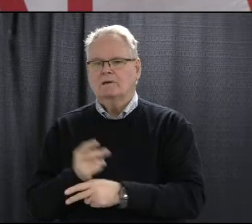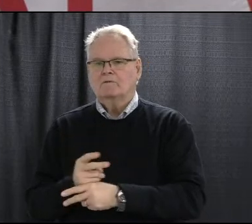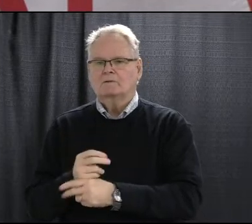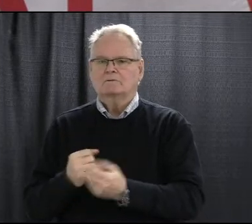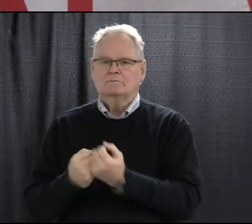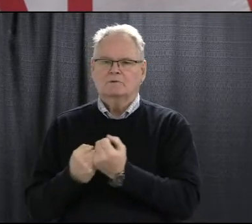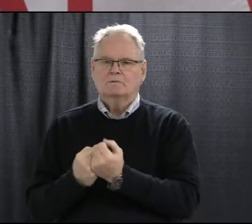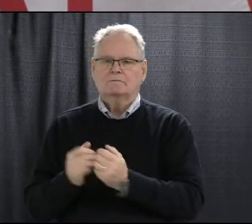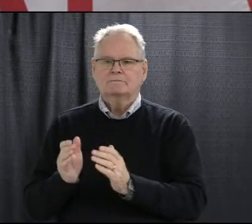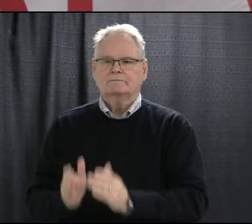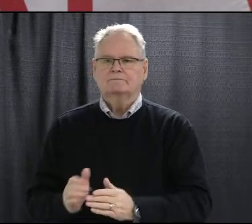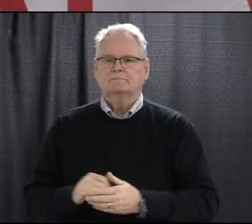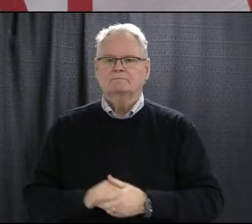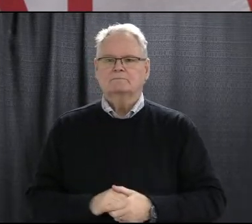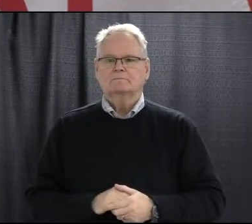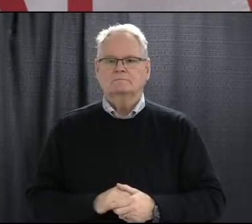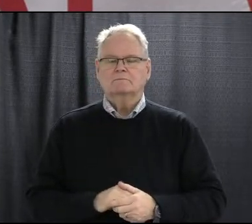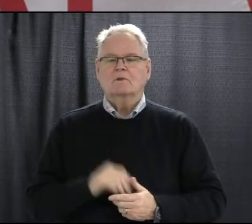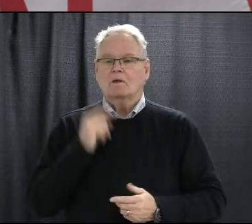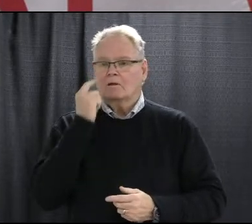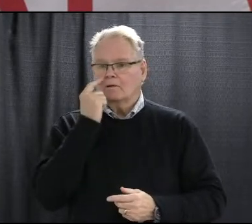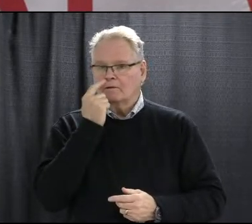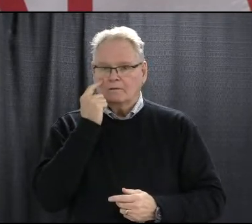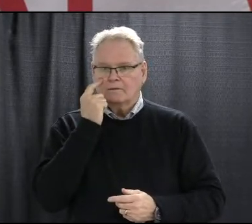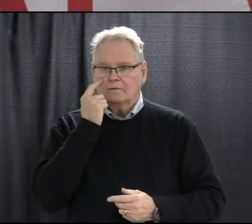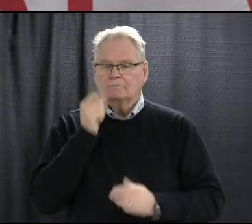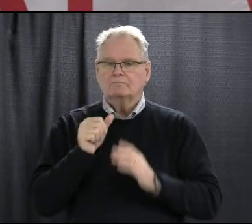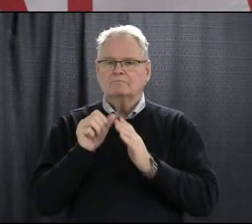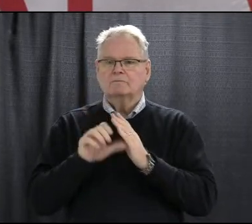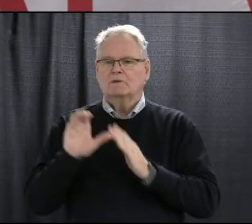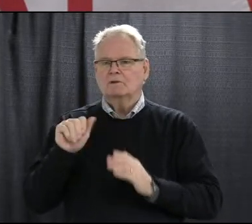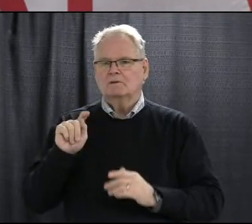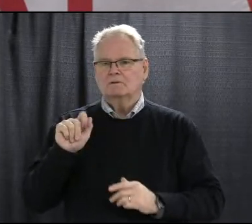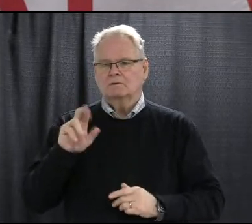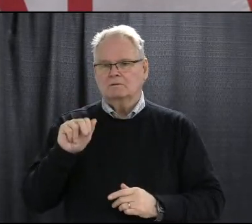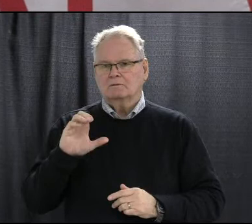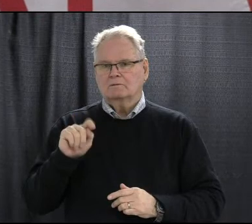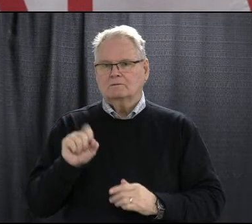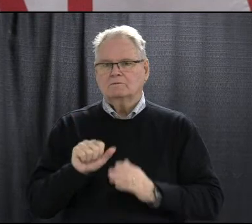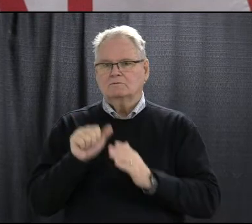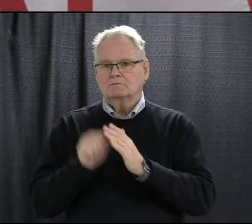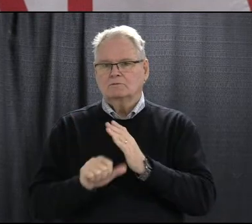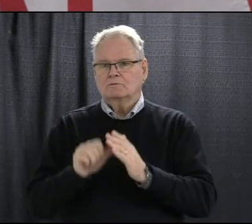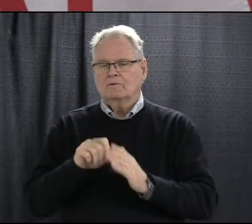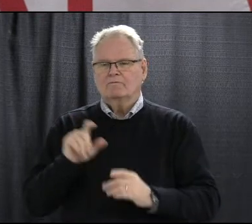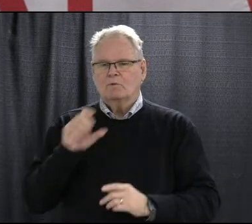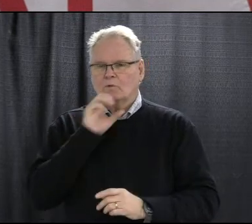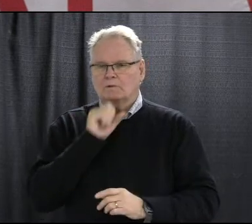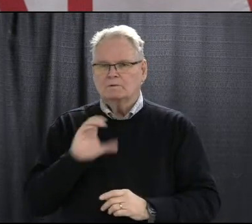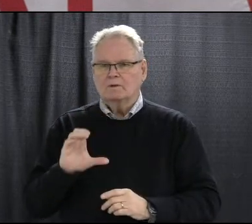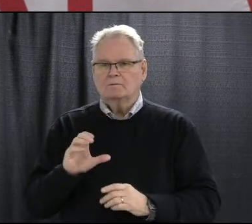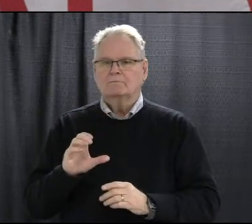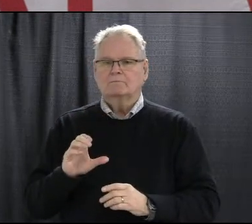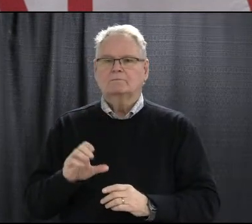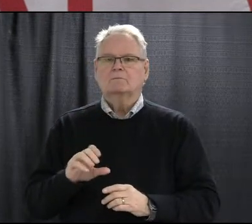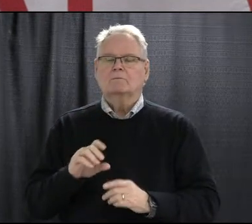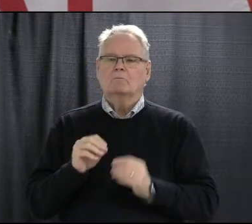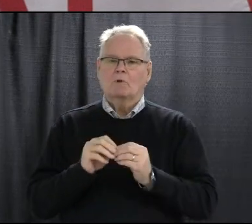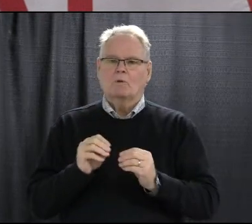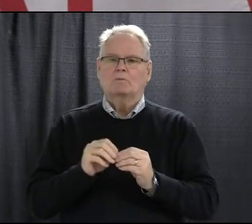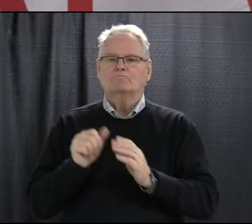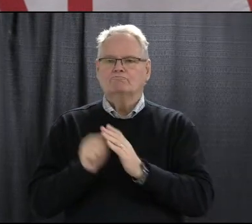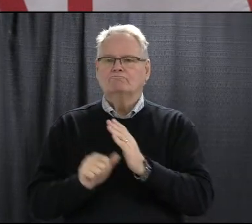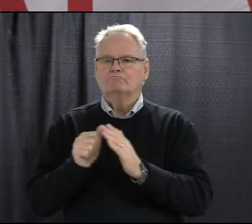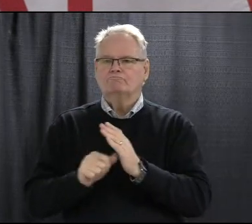out-of-hospital cataract surgeries benefiting primarily our senior population. We've also introduced a